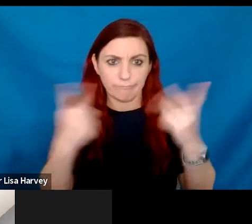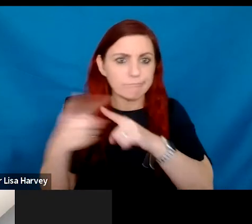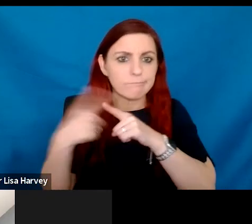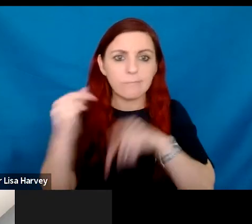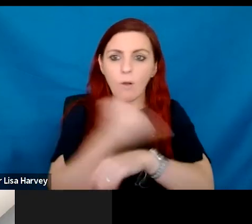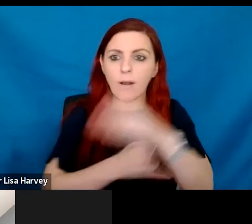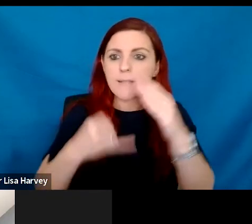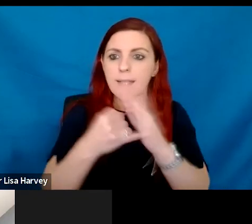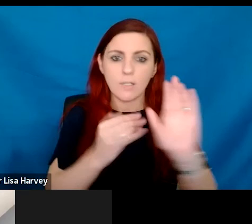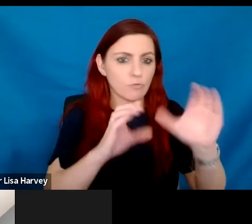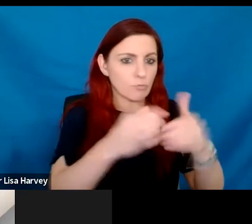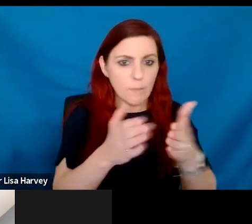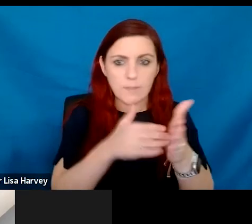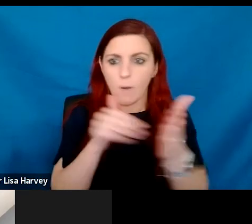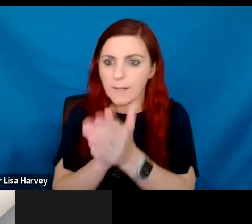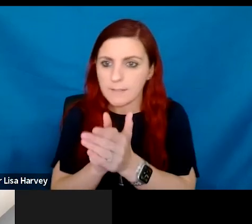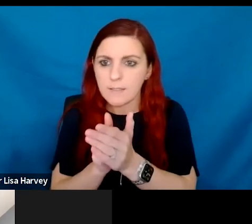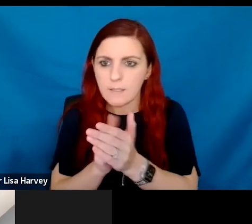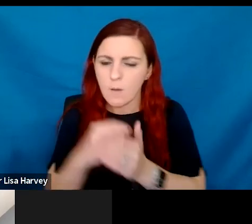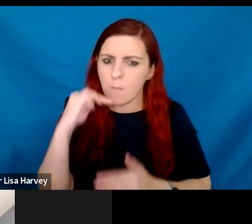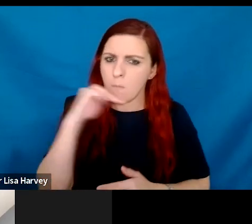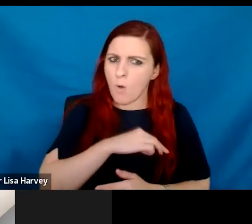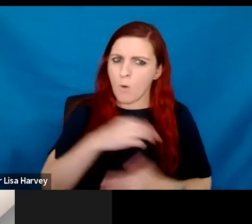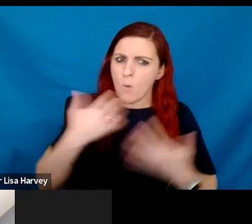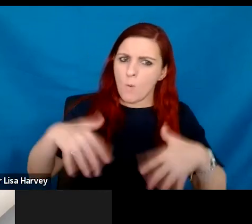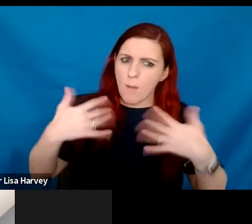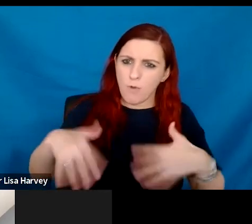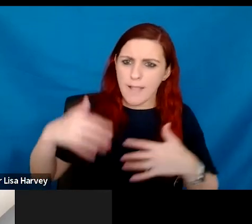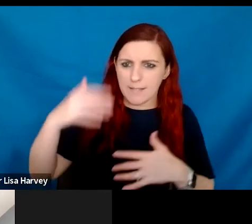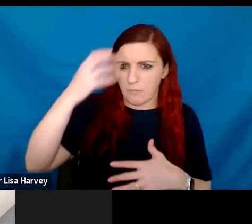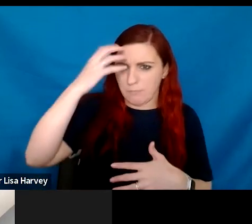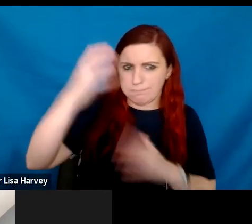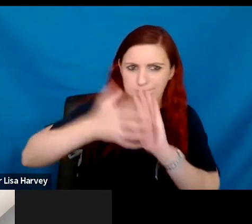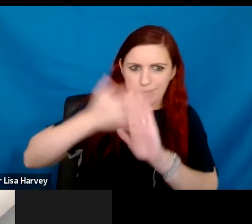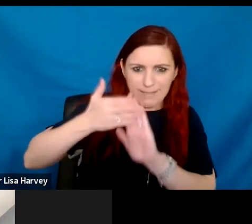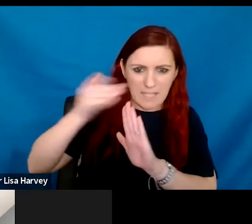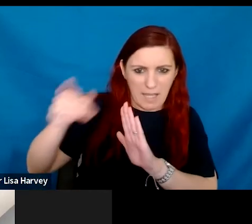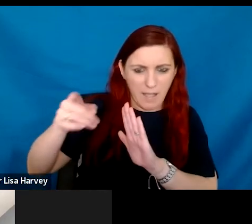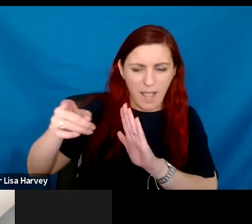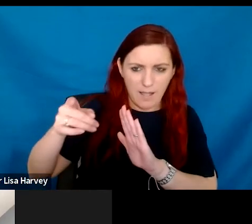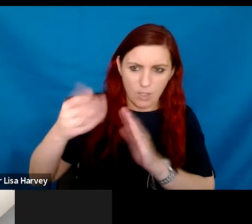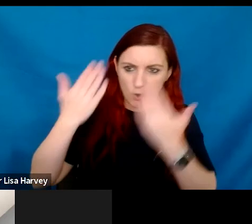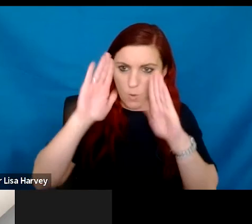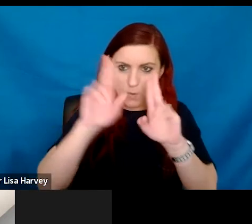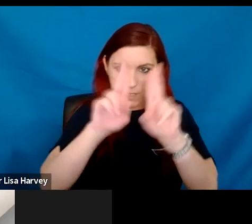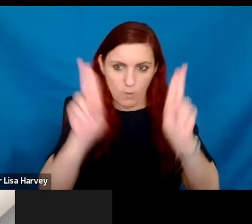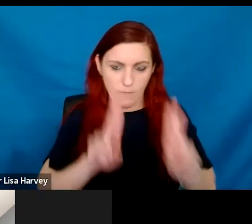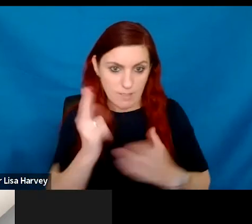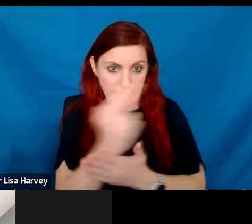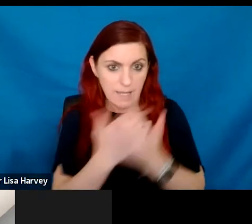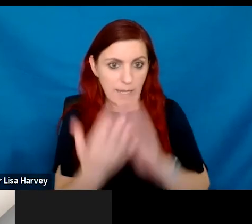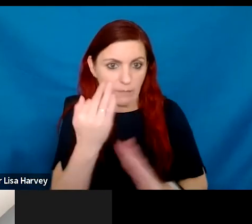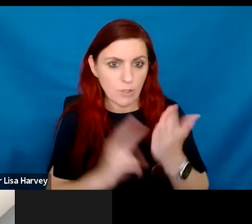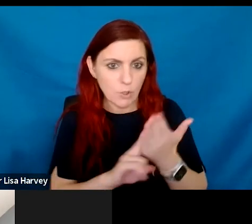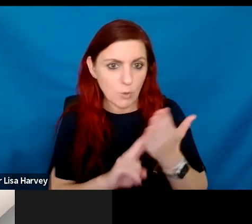groups and companies. It was a very impressive building, and one which showed how if universal design is incorporated